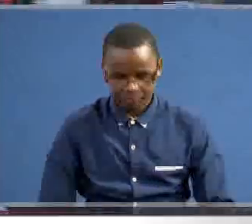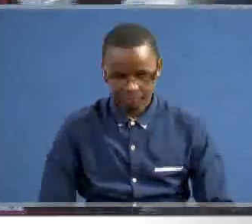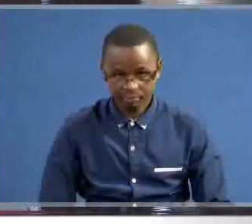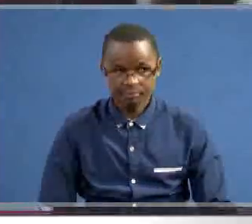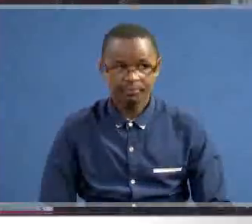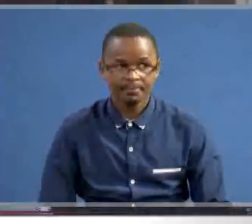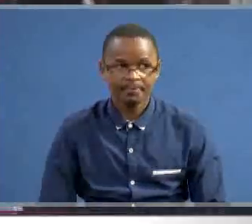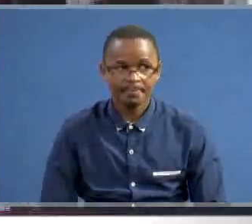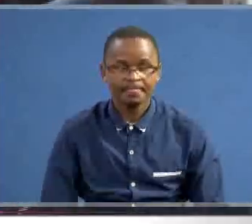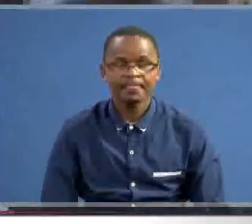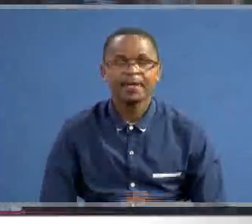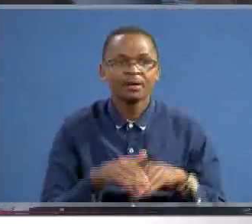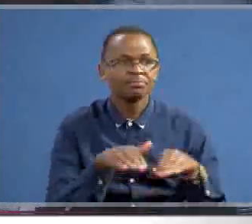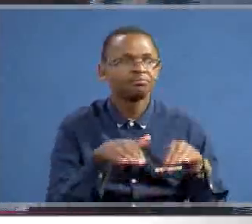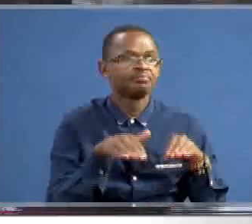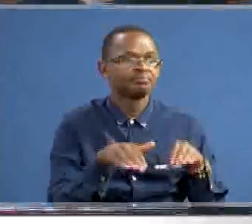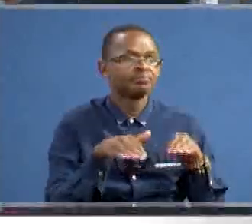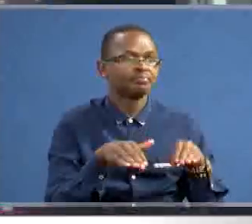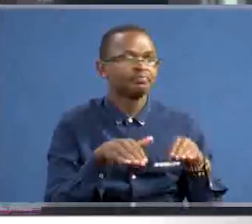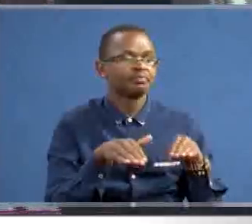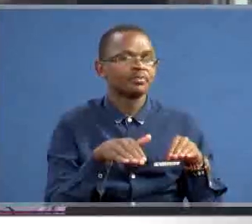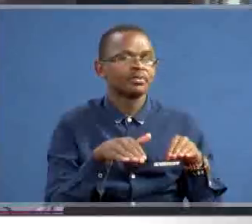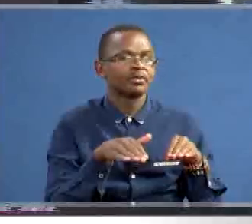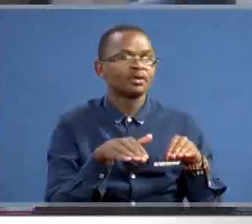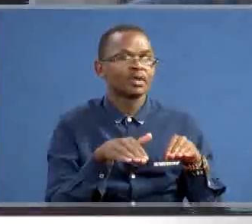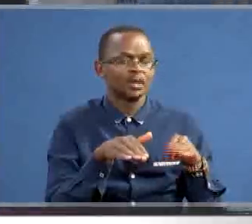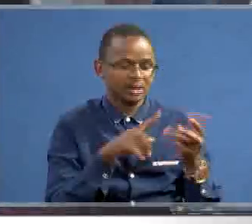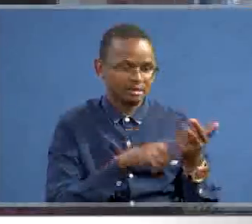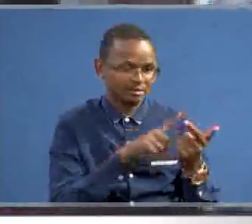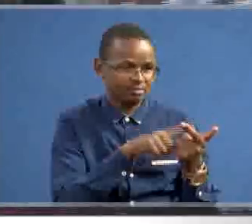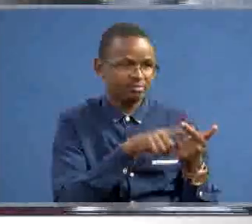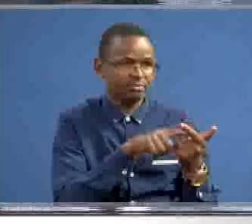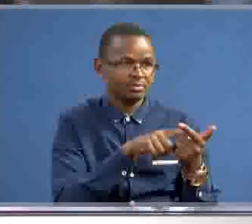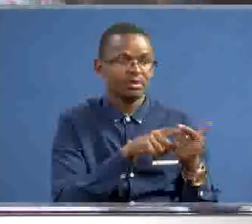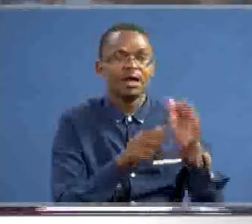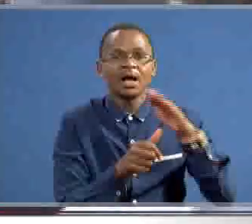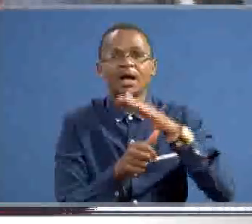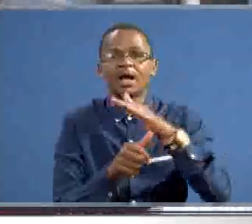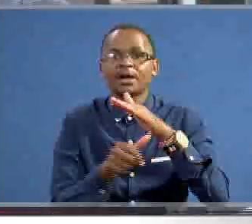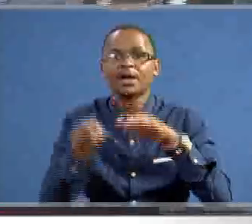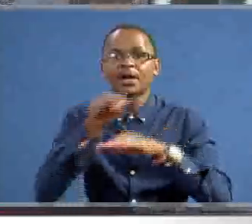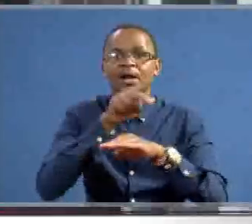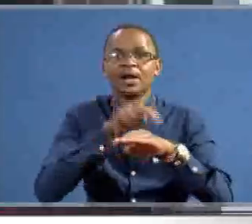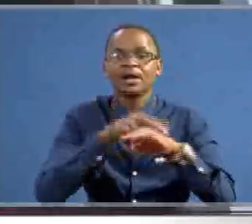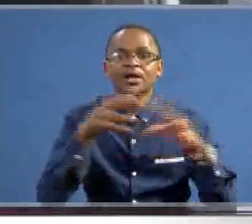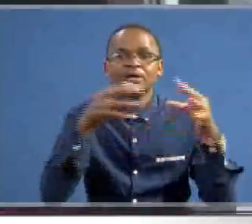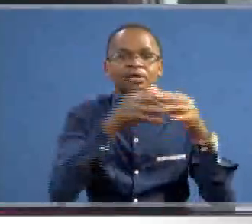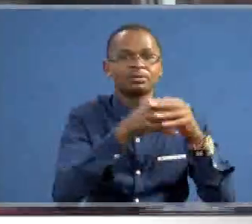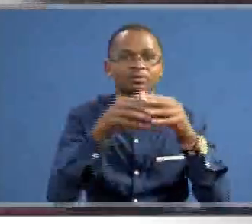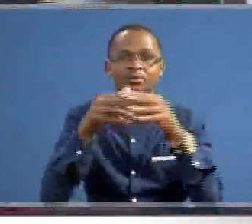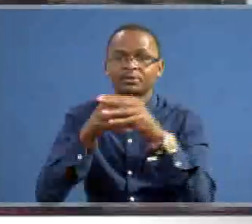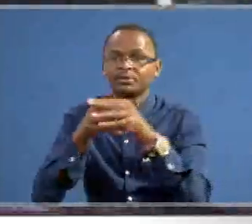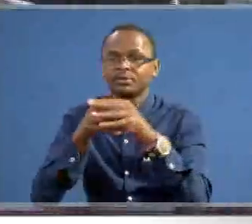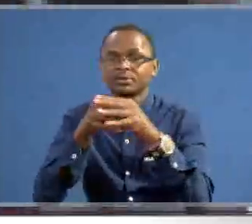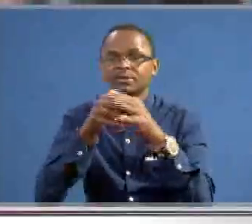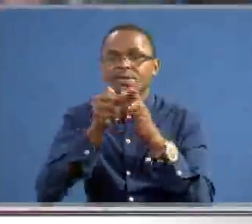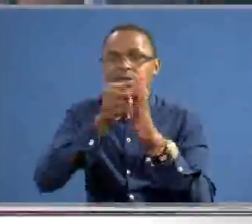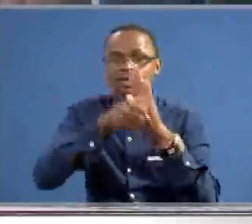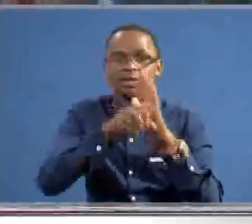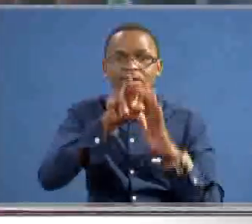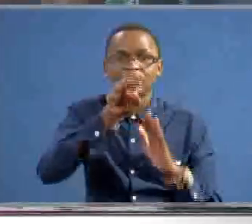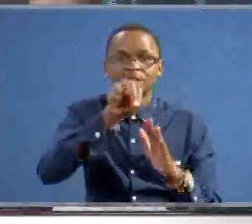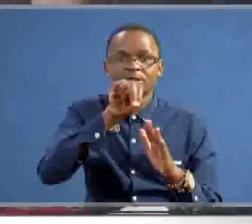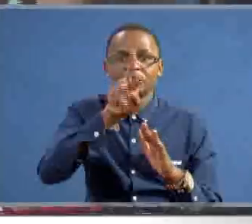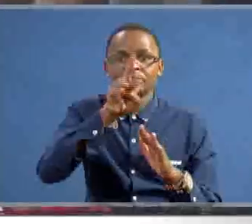the much-anticipated mass biometric national registry under the National integrated identity management system names